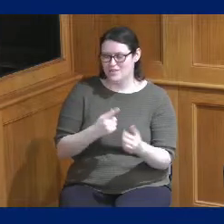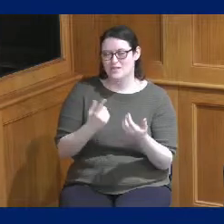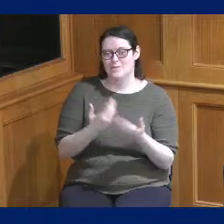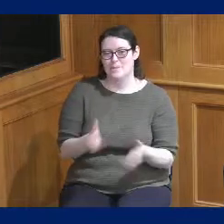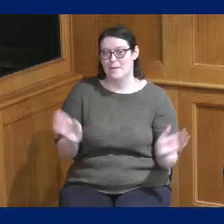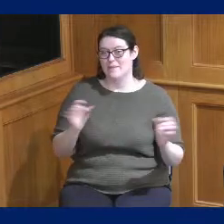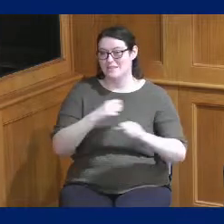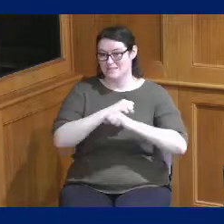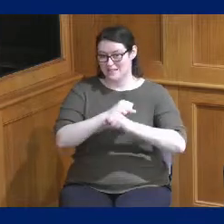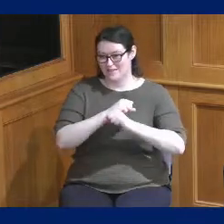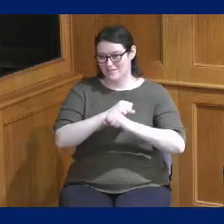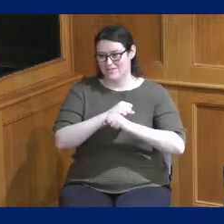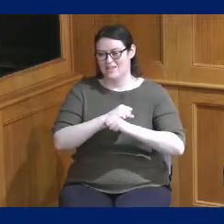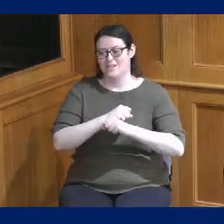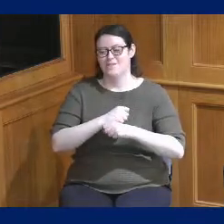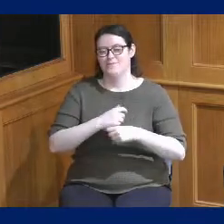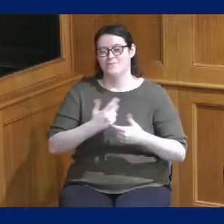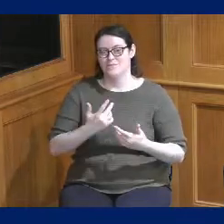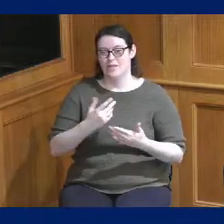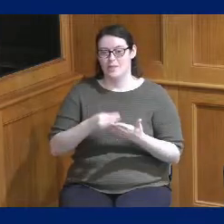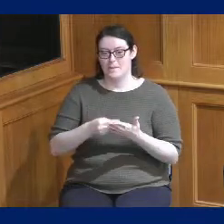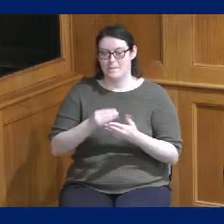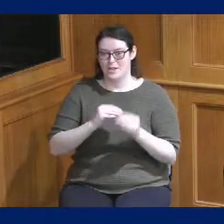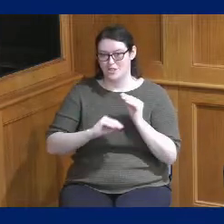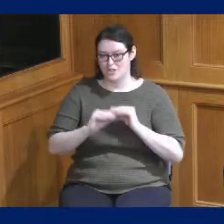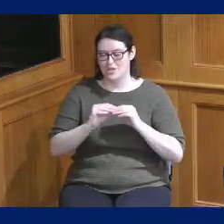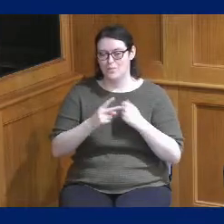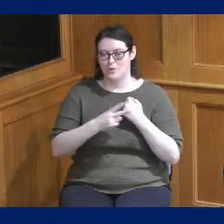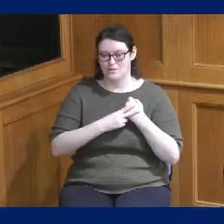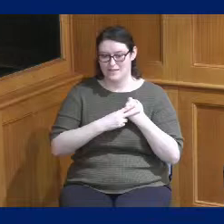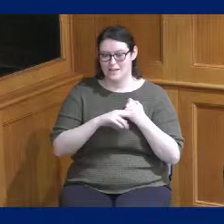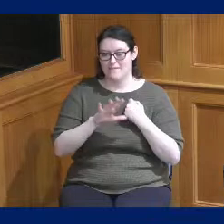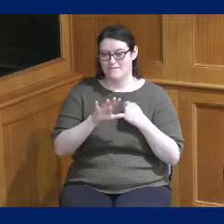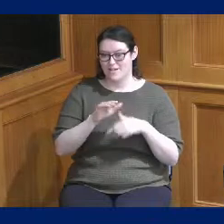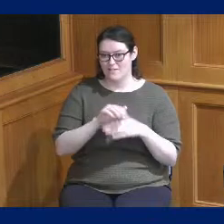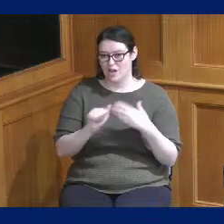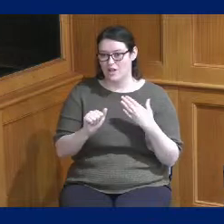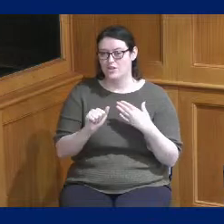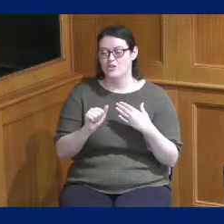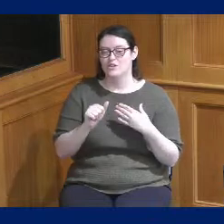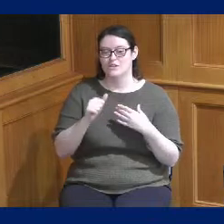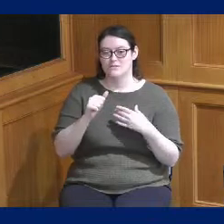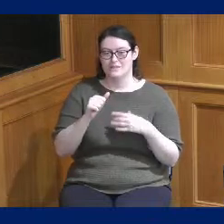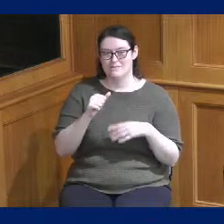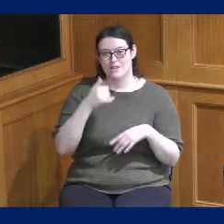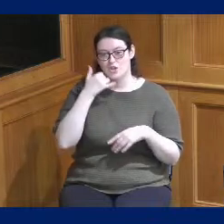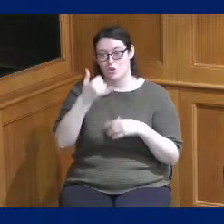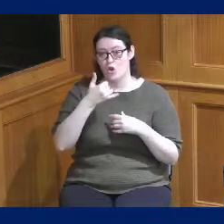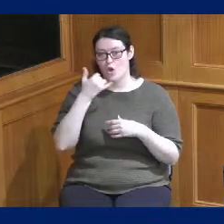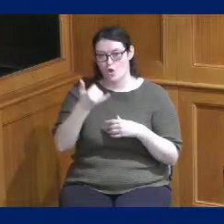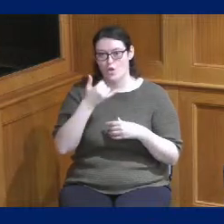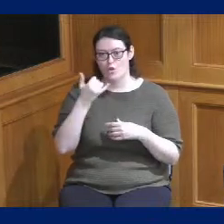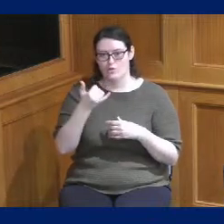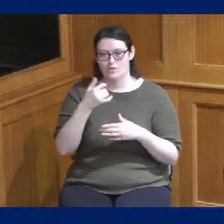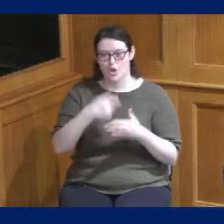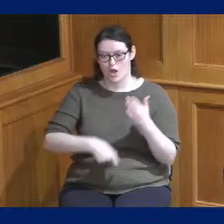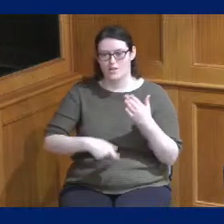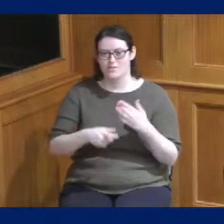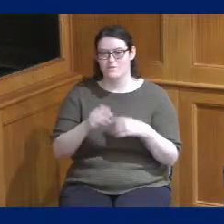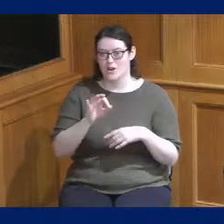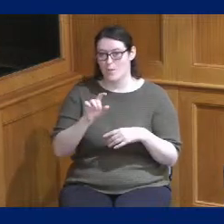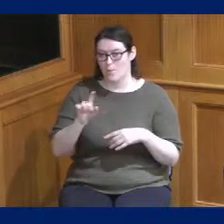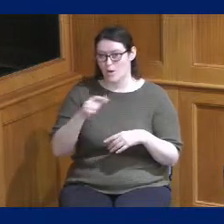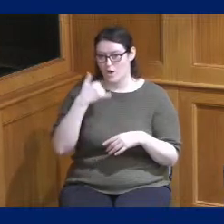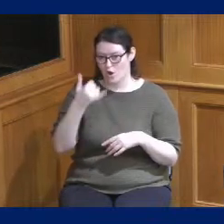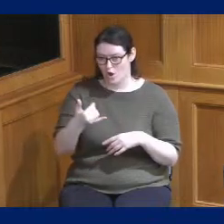safety, the budget retains a $5 detail rate for 911 calls. This